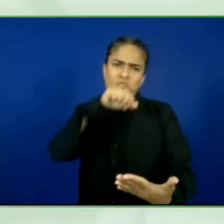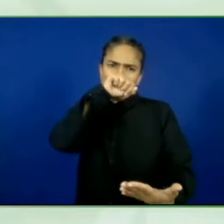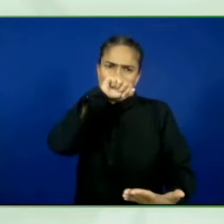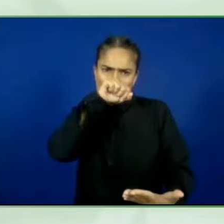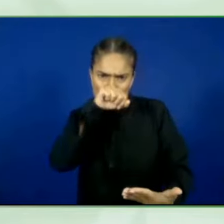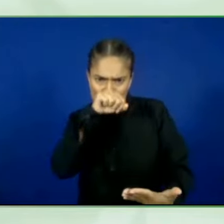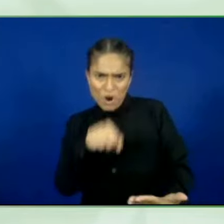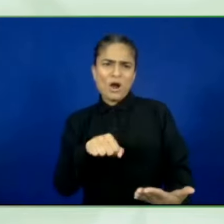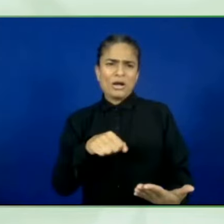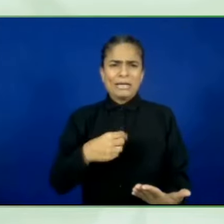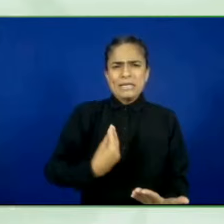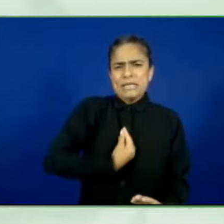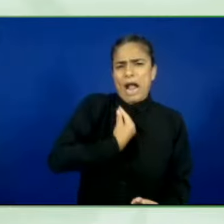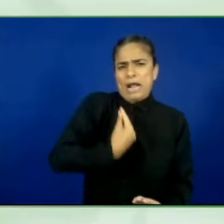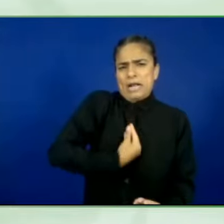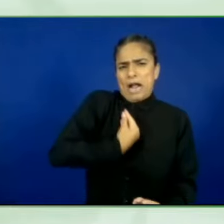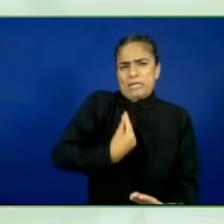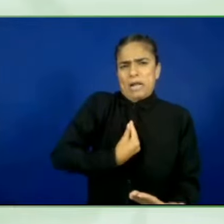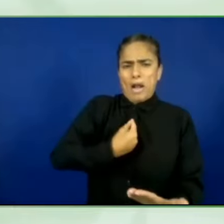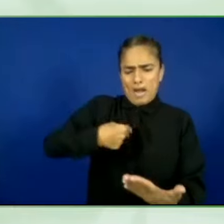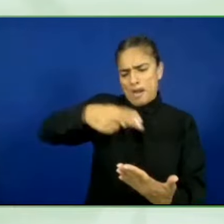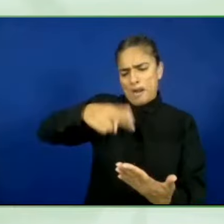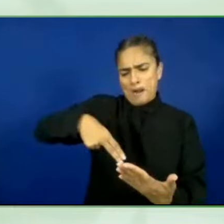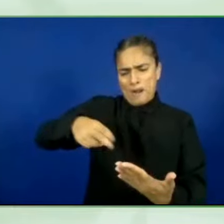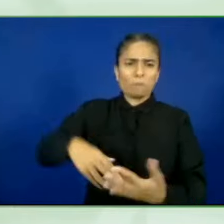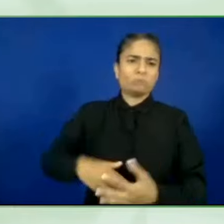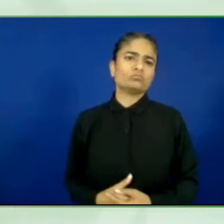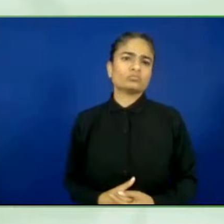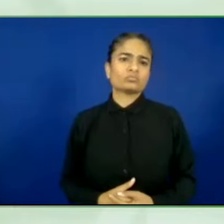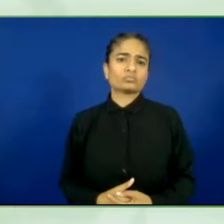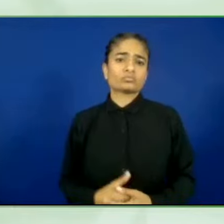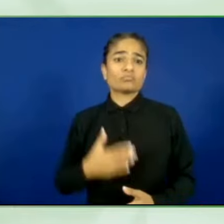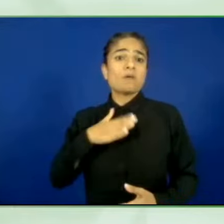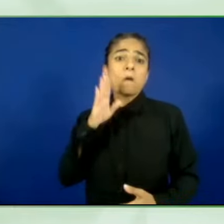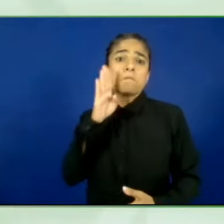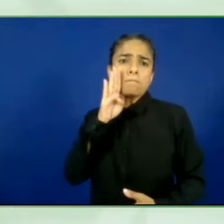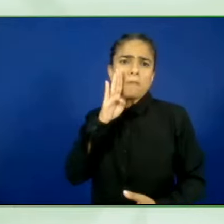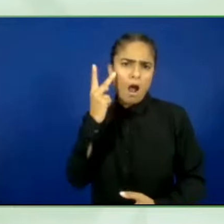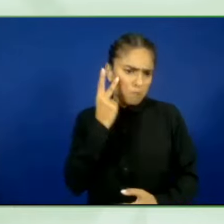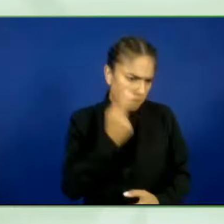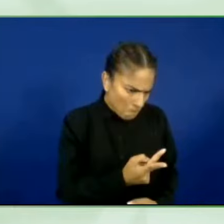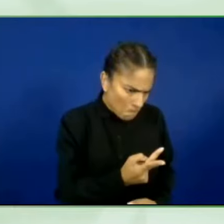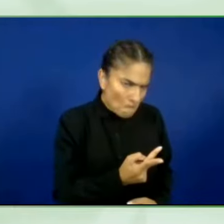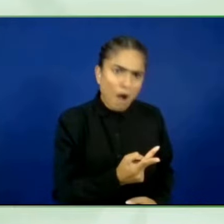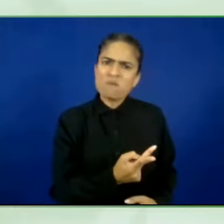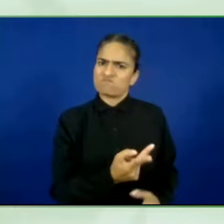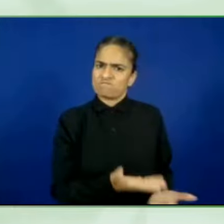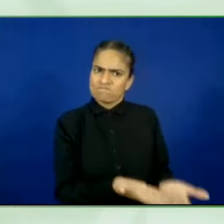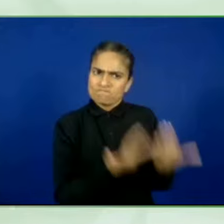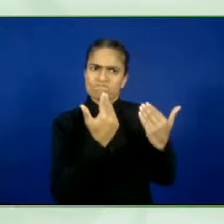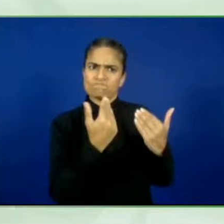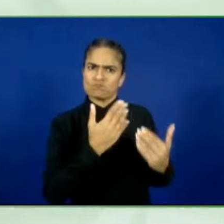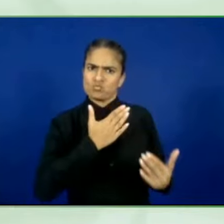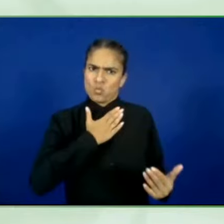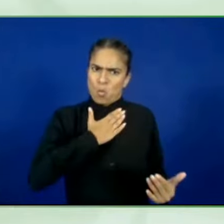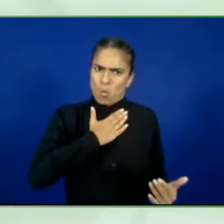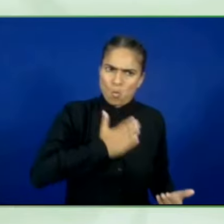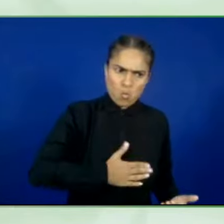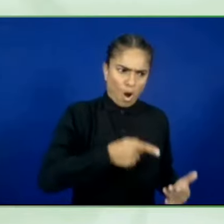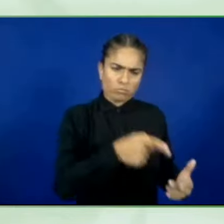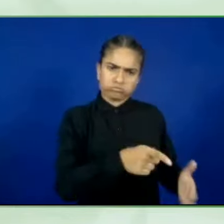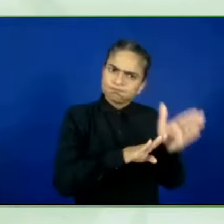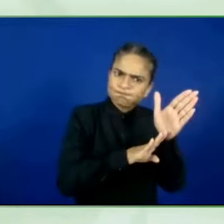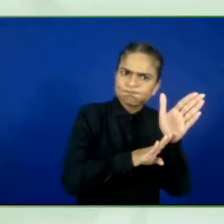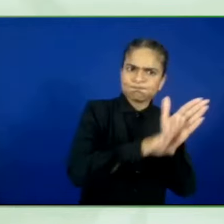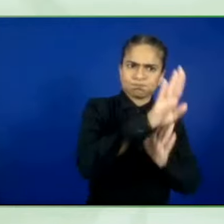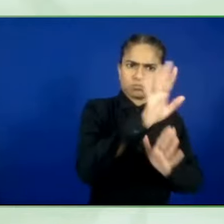that and she wanted me to try and pursue that because she could see that there was something there. And then between mom and dad, then